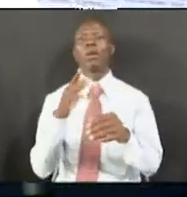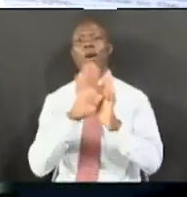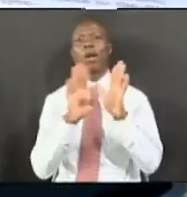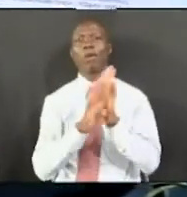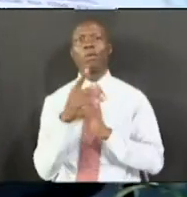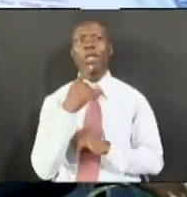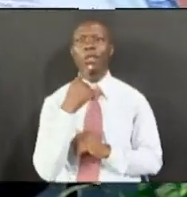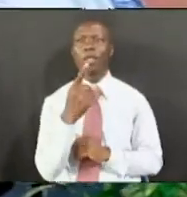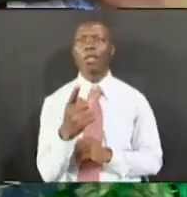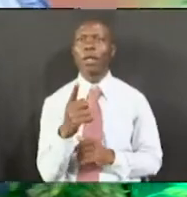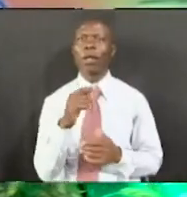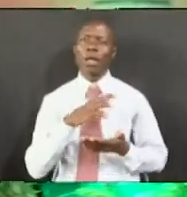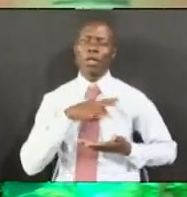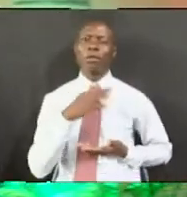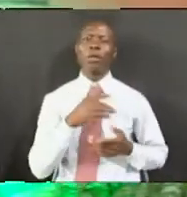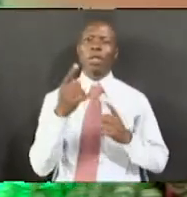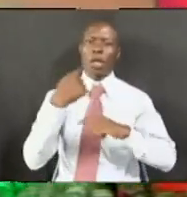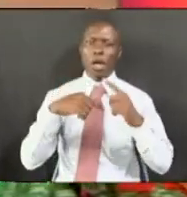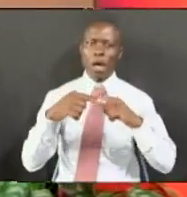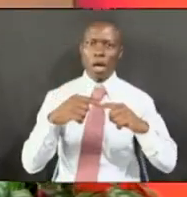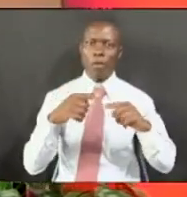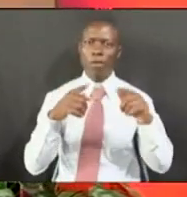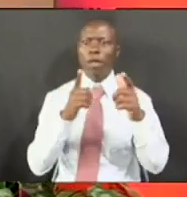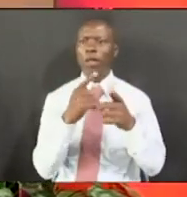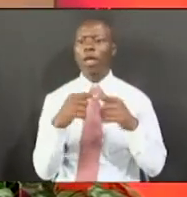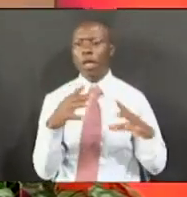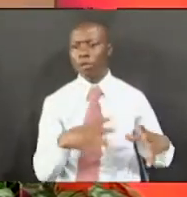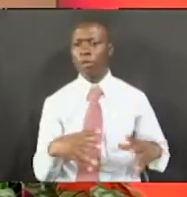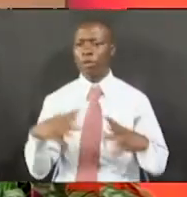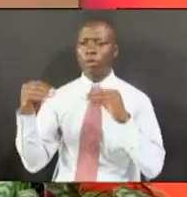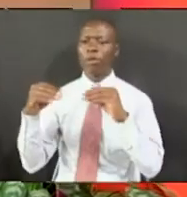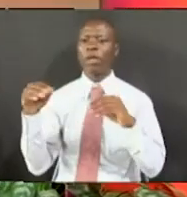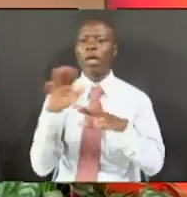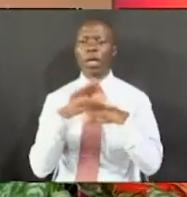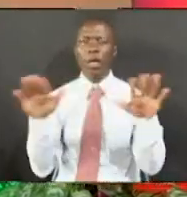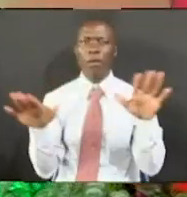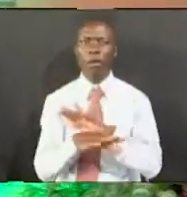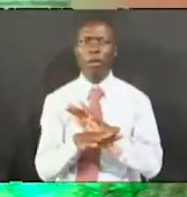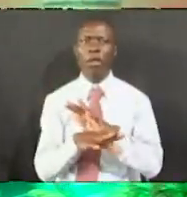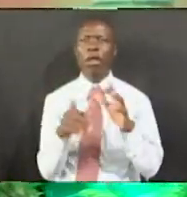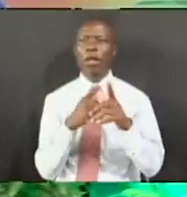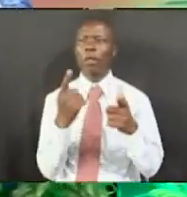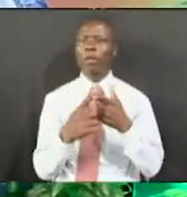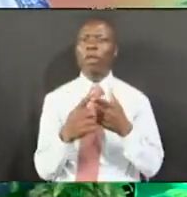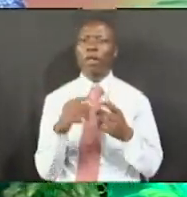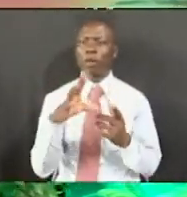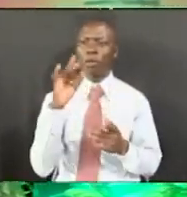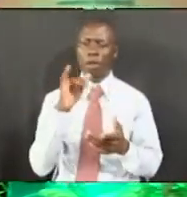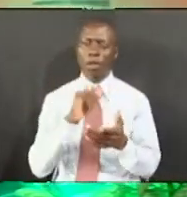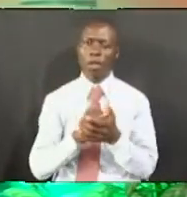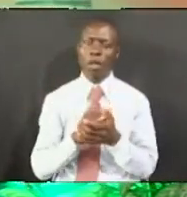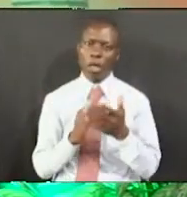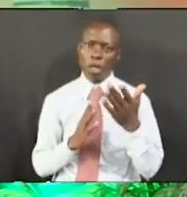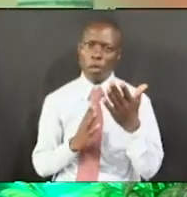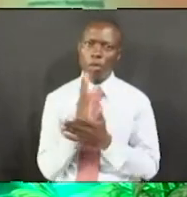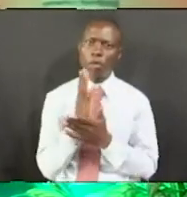Philistines could come. And when they come, they take away everything from the Israelites. They burn their crops, capture them as slaves. And